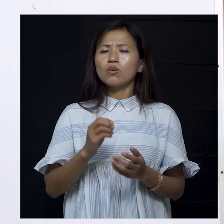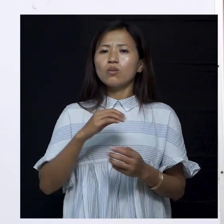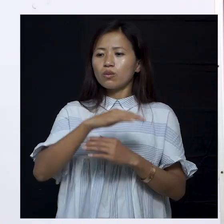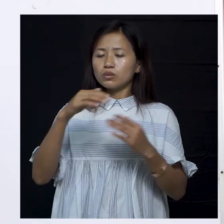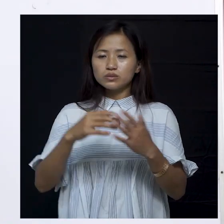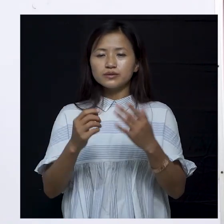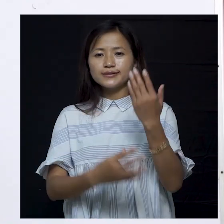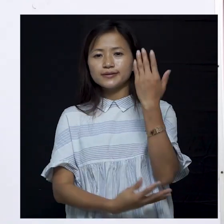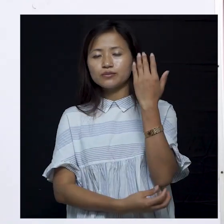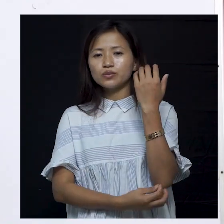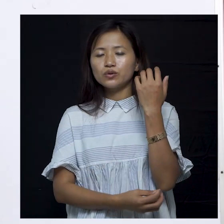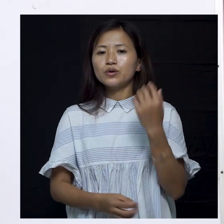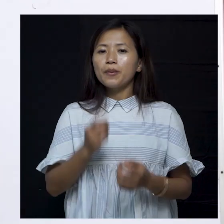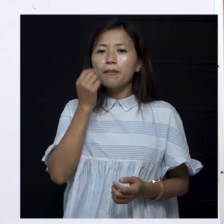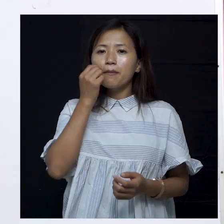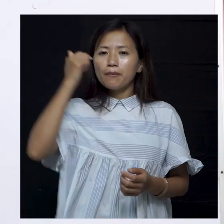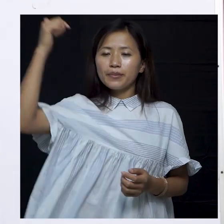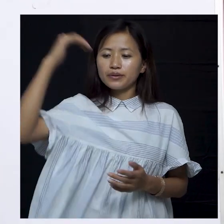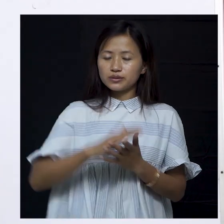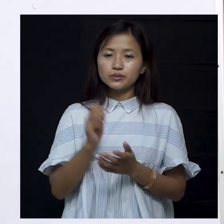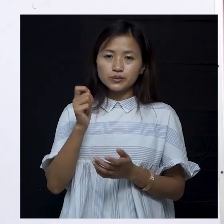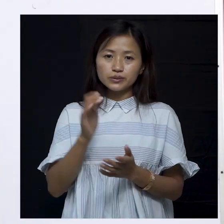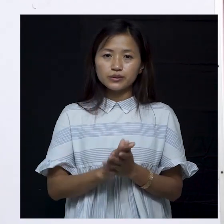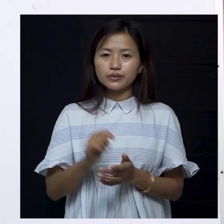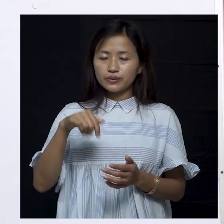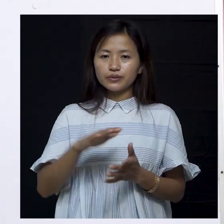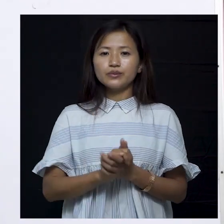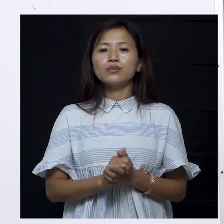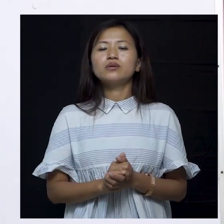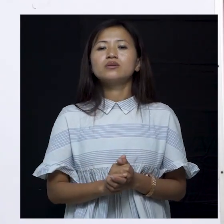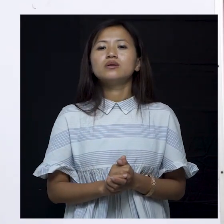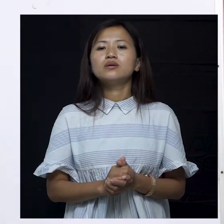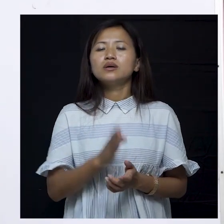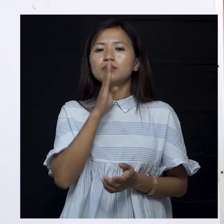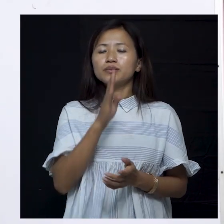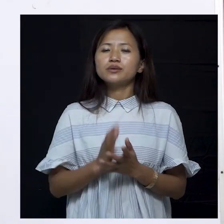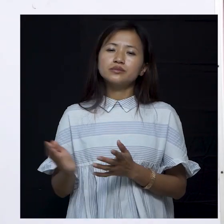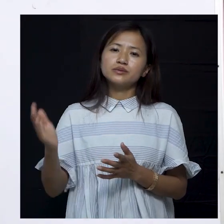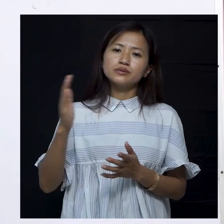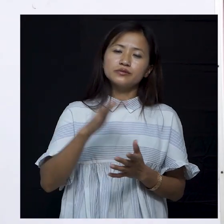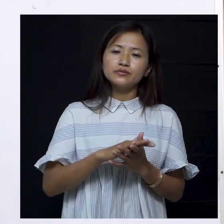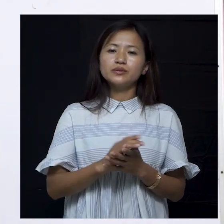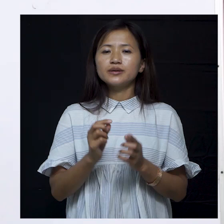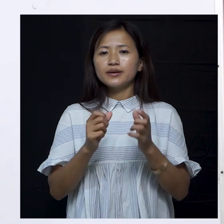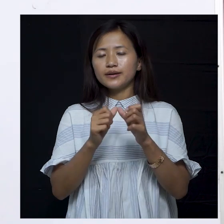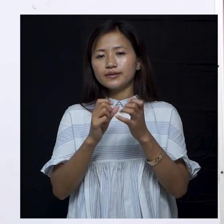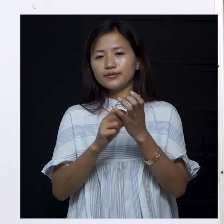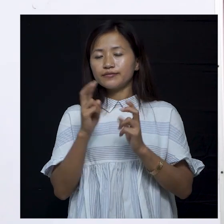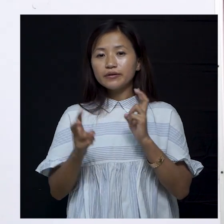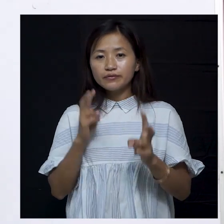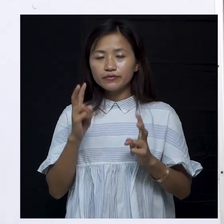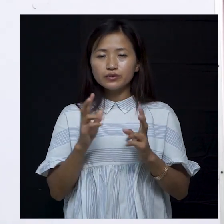honest. So the word although he is a poor man becomes the adverb clause of contrast.